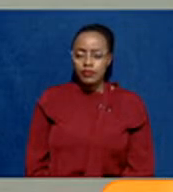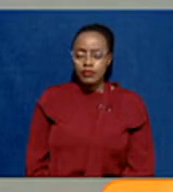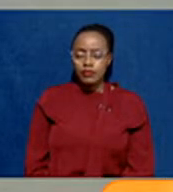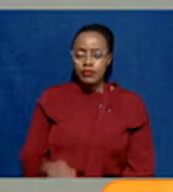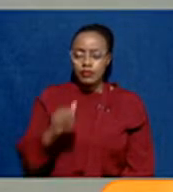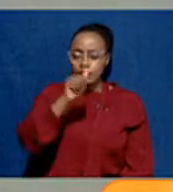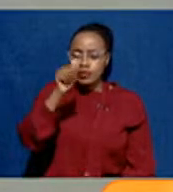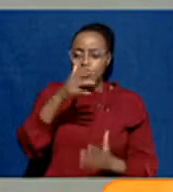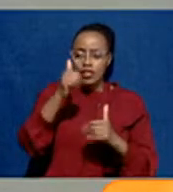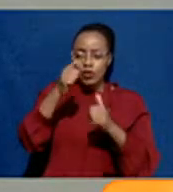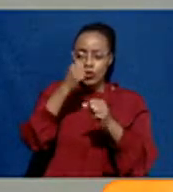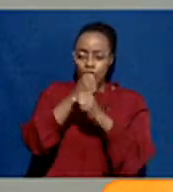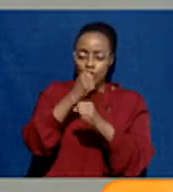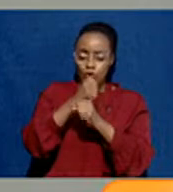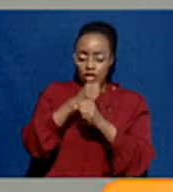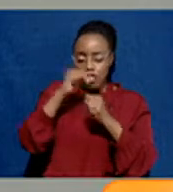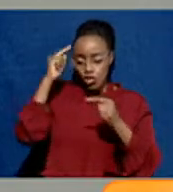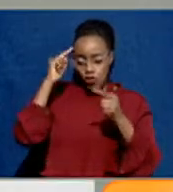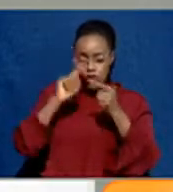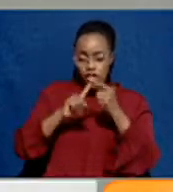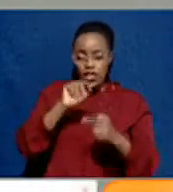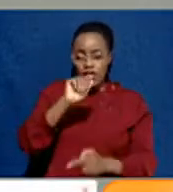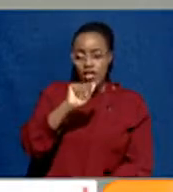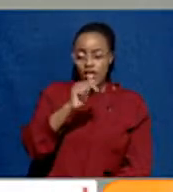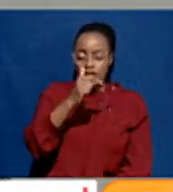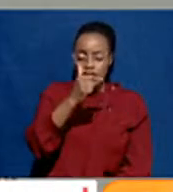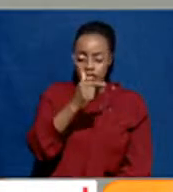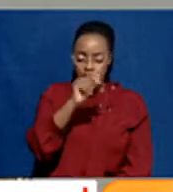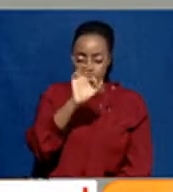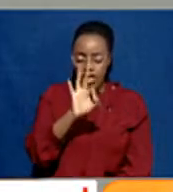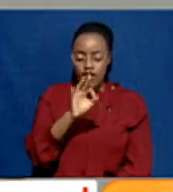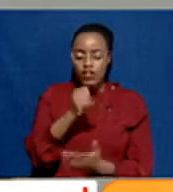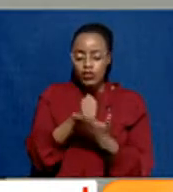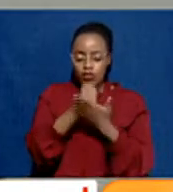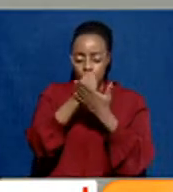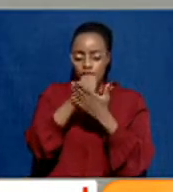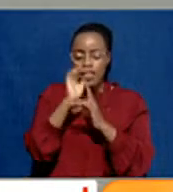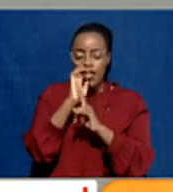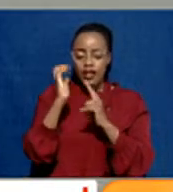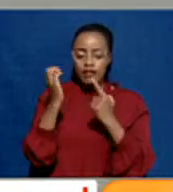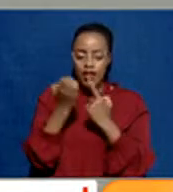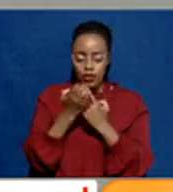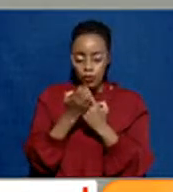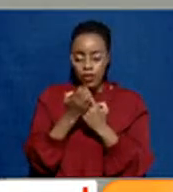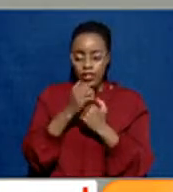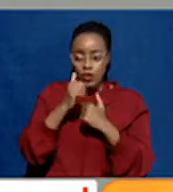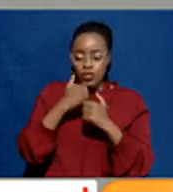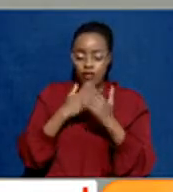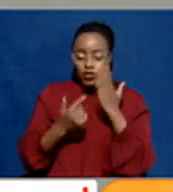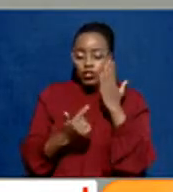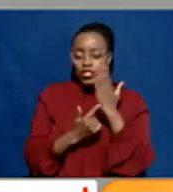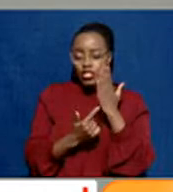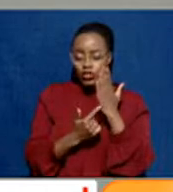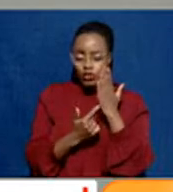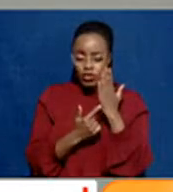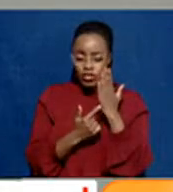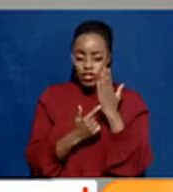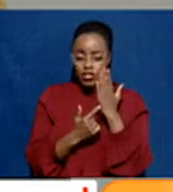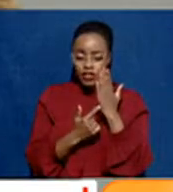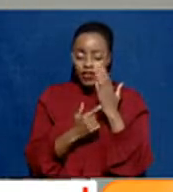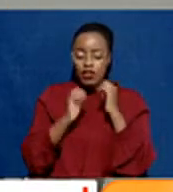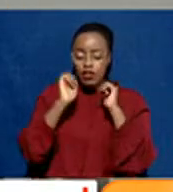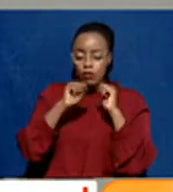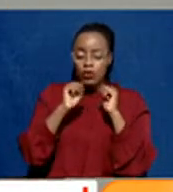The other thing we are working on as AATF is to improve the enabling environment for the technologies to